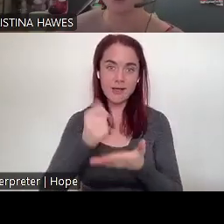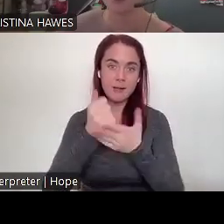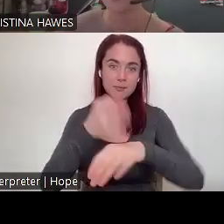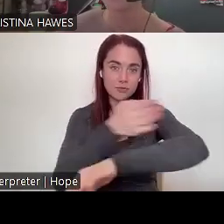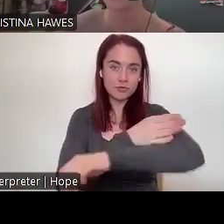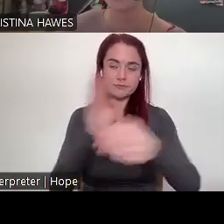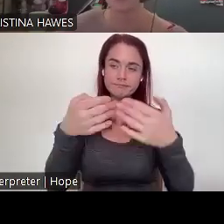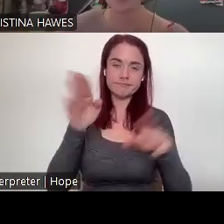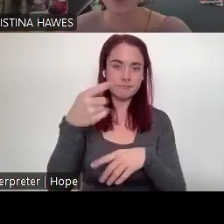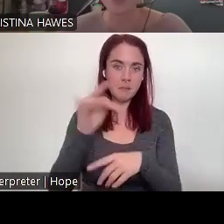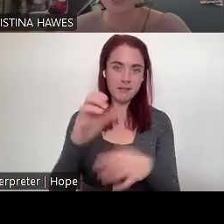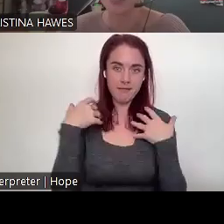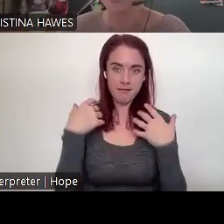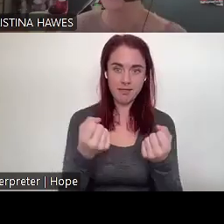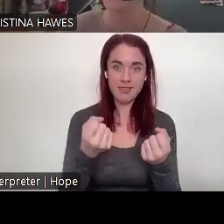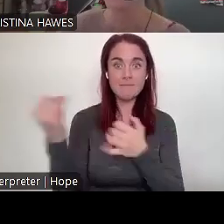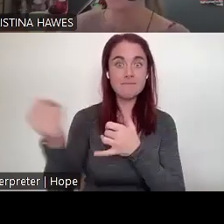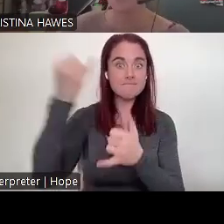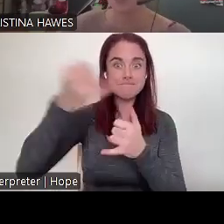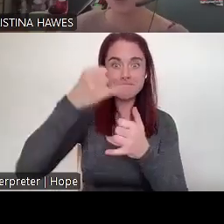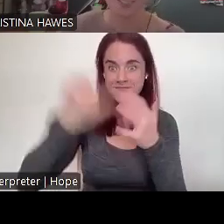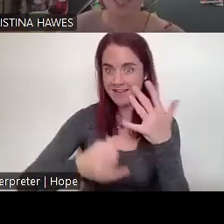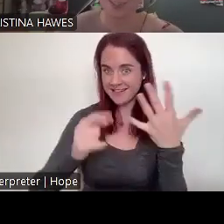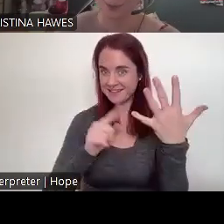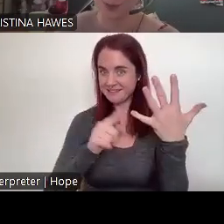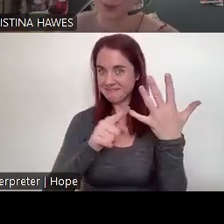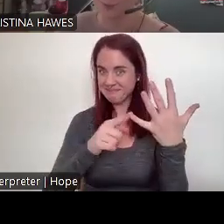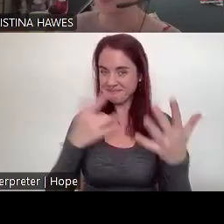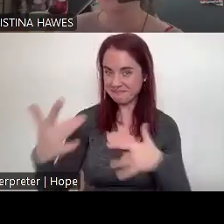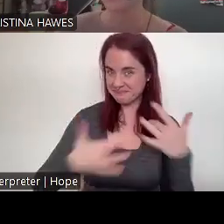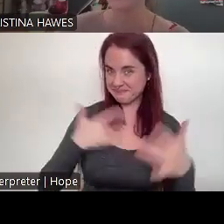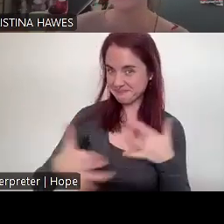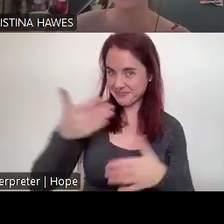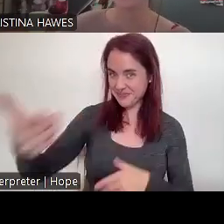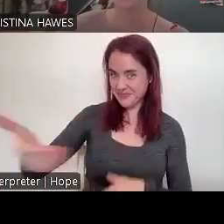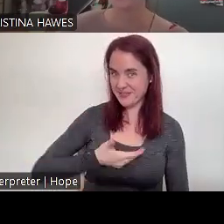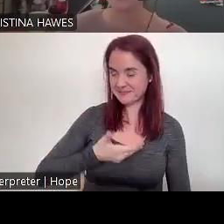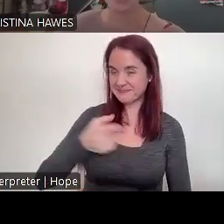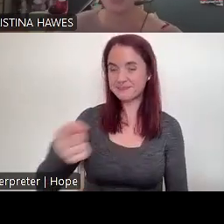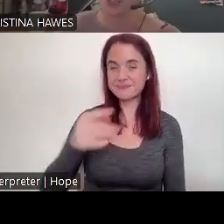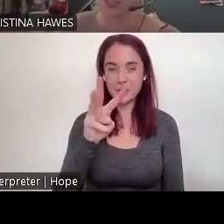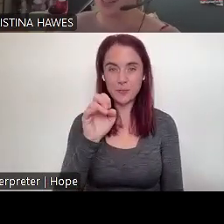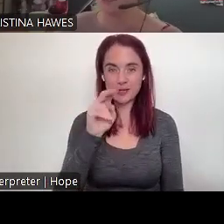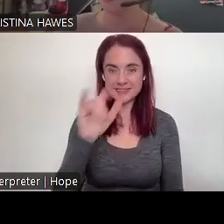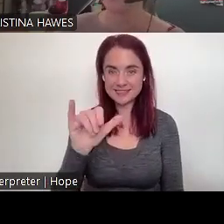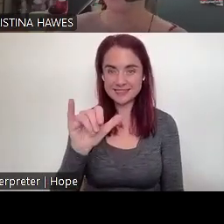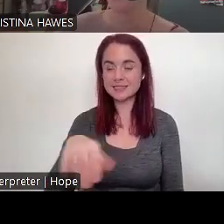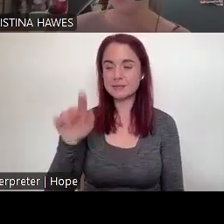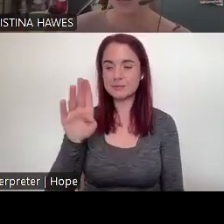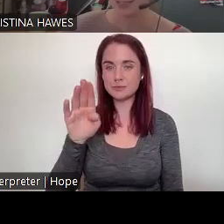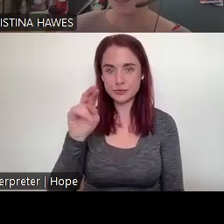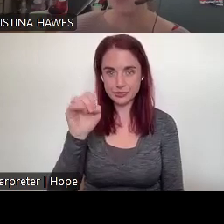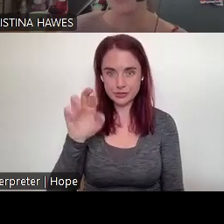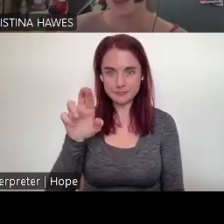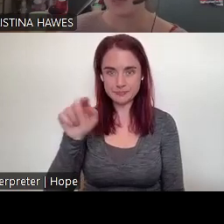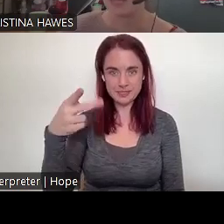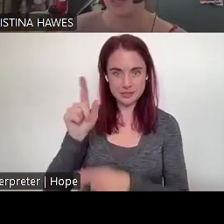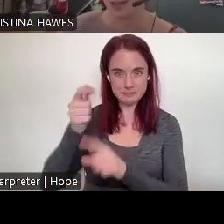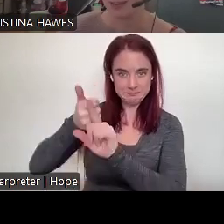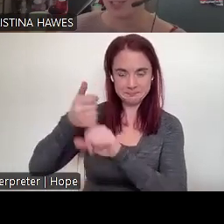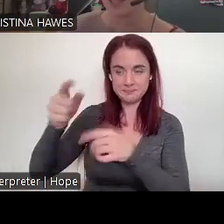health. And finally, we are very excited to welcome Wendy Bruner, PhD. Wendy